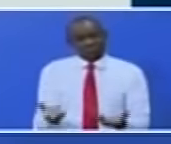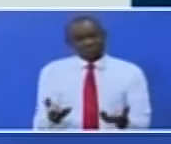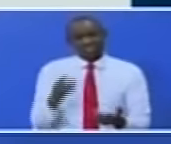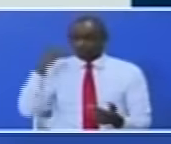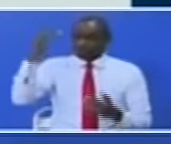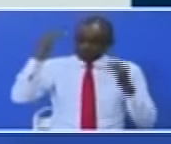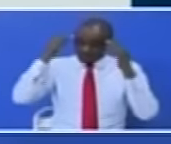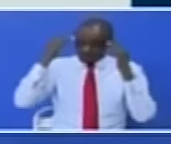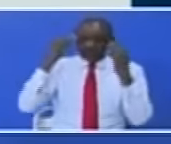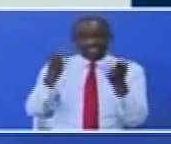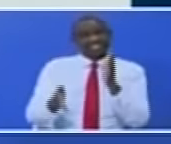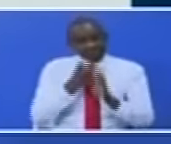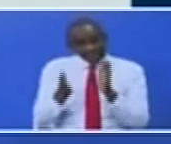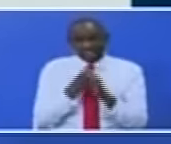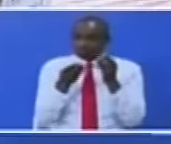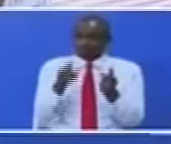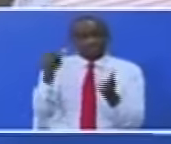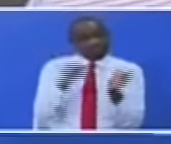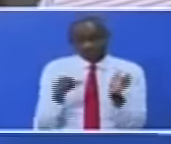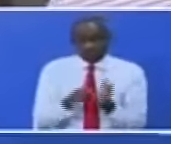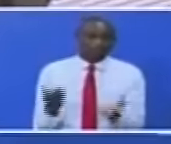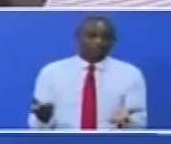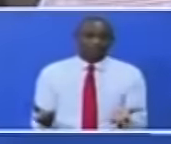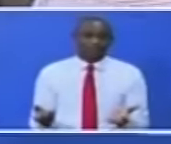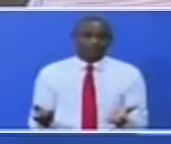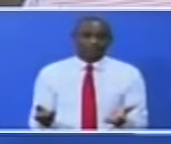Supreme Court to speedily sort out the mess.